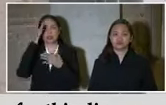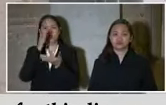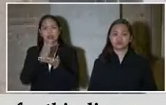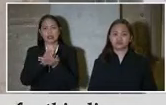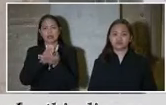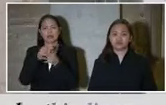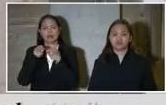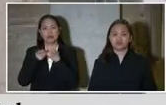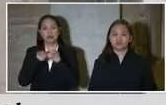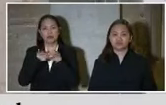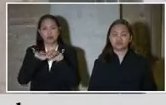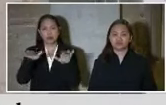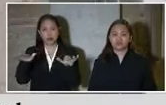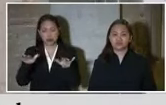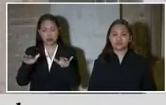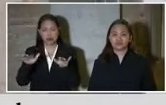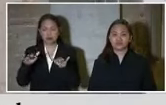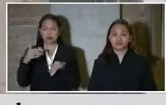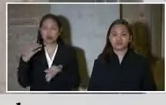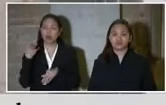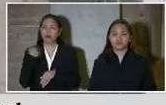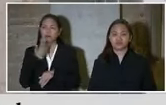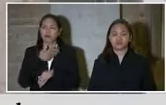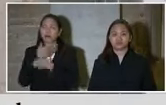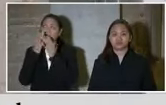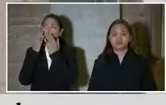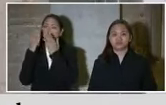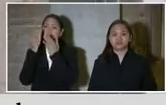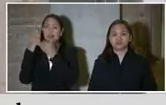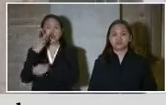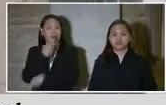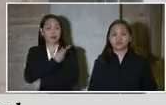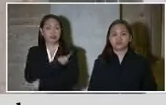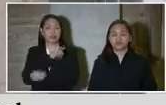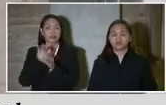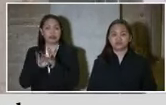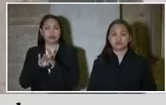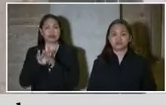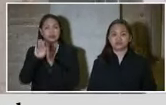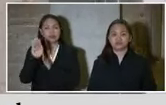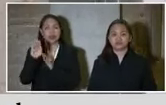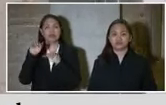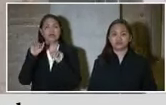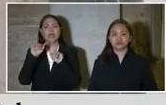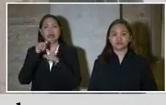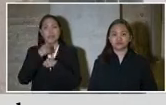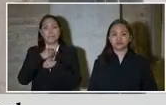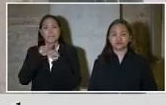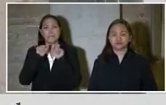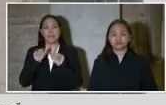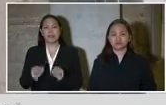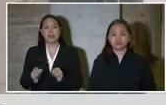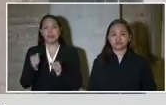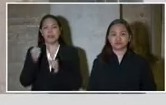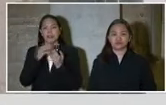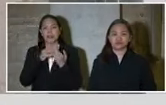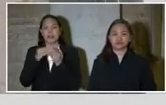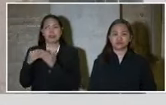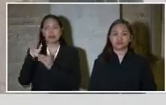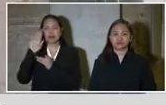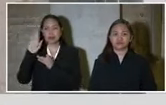its transmission. We thank you for the vaccines developed, made possible by your guiding